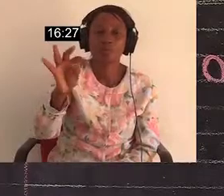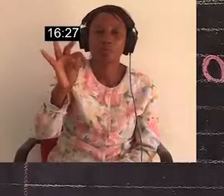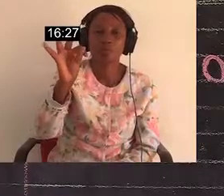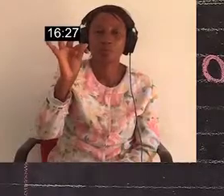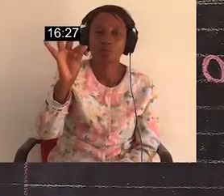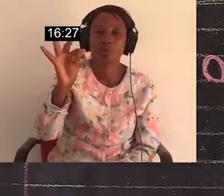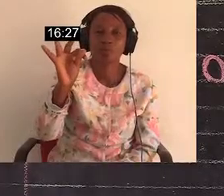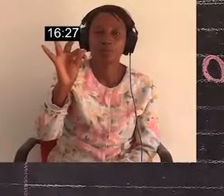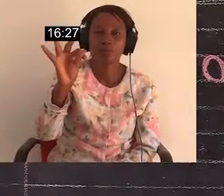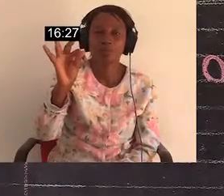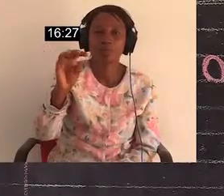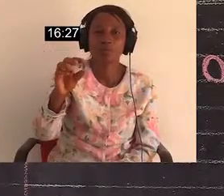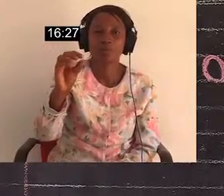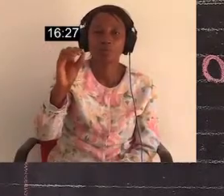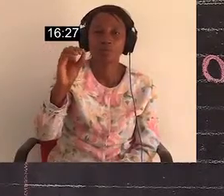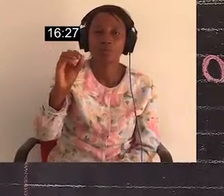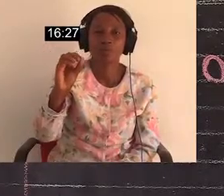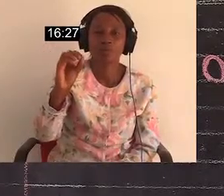Fox.